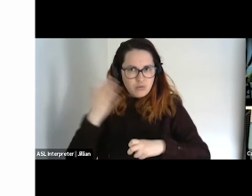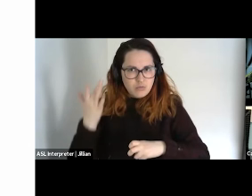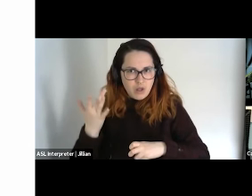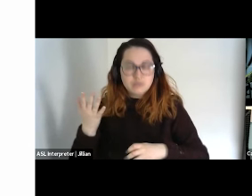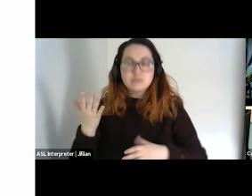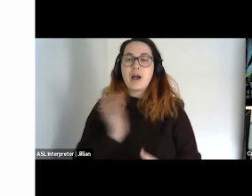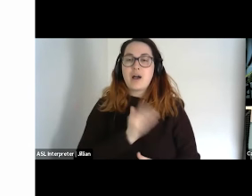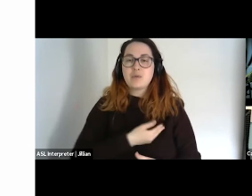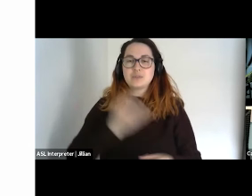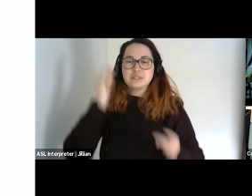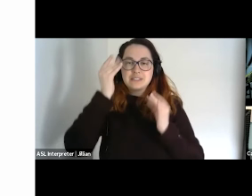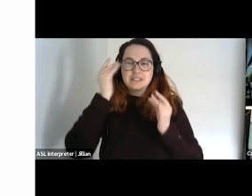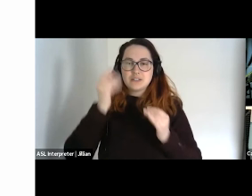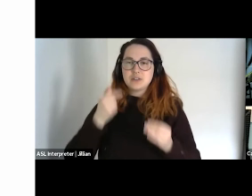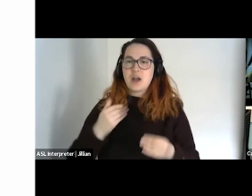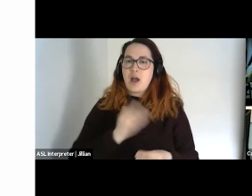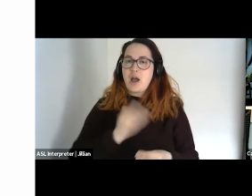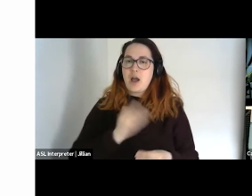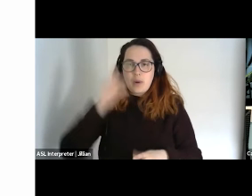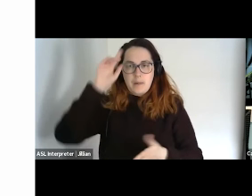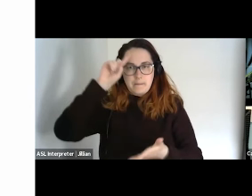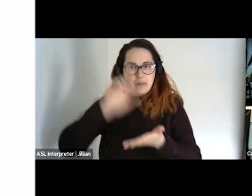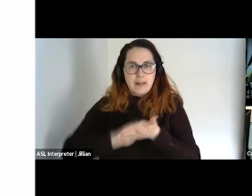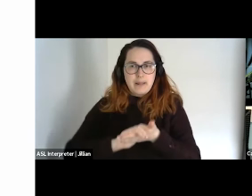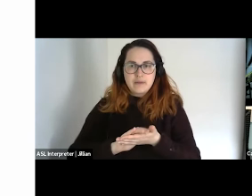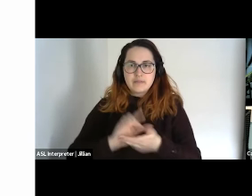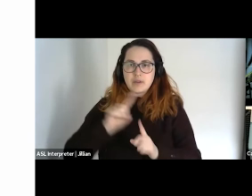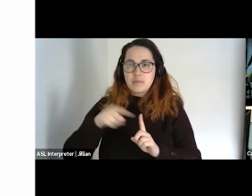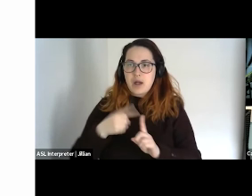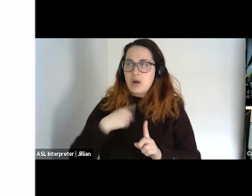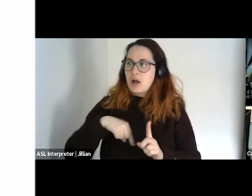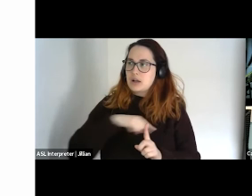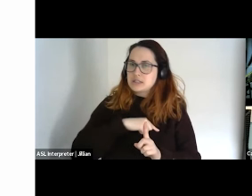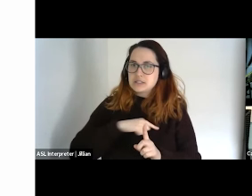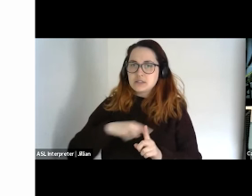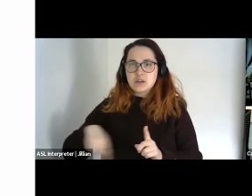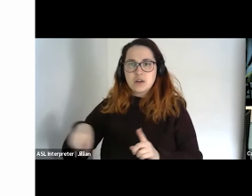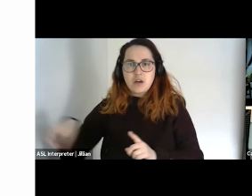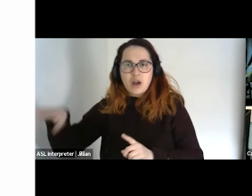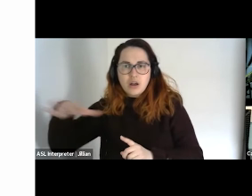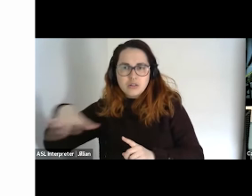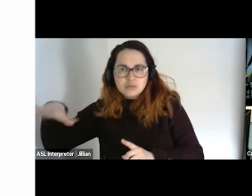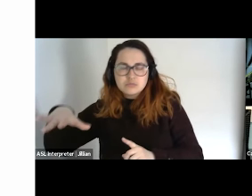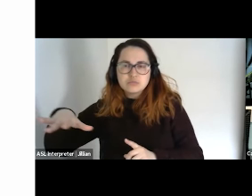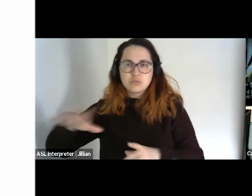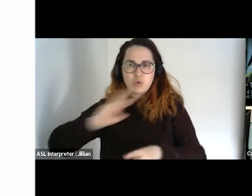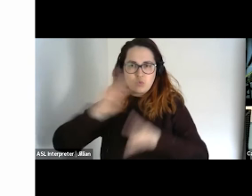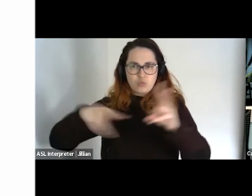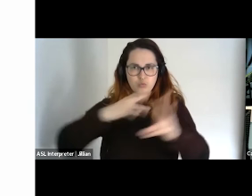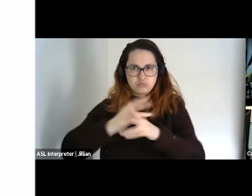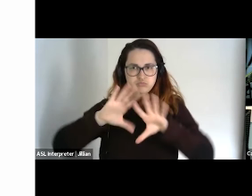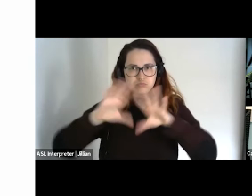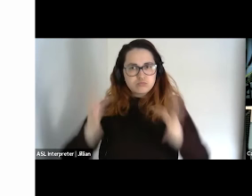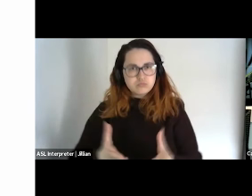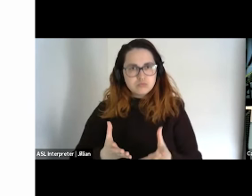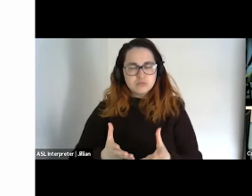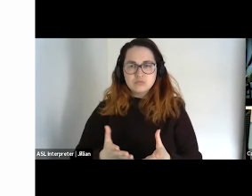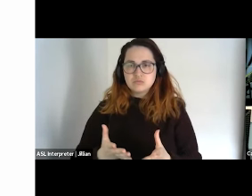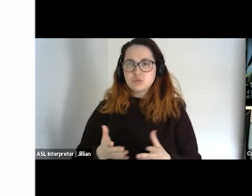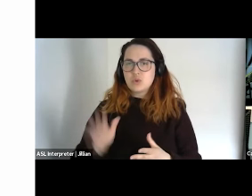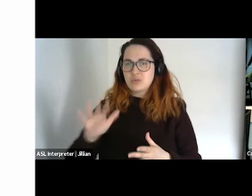all hold beliefs about ourselves, other people, and how the world works. Usually these beliefs came from our experience in the